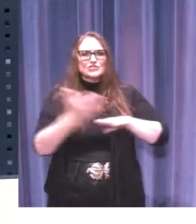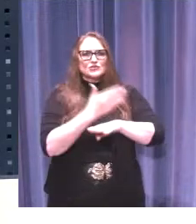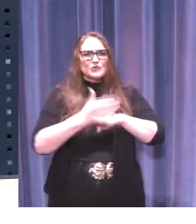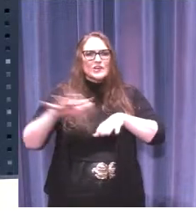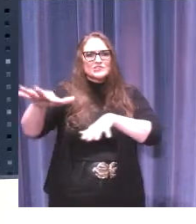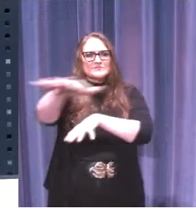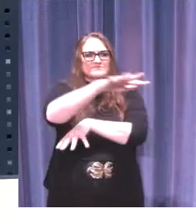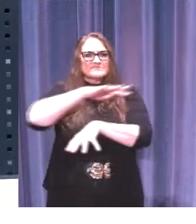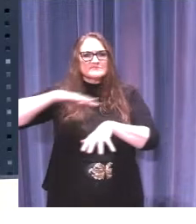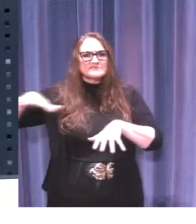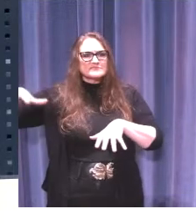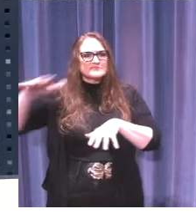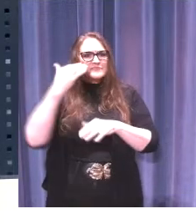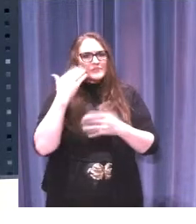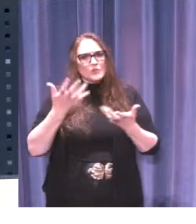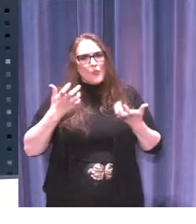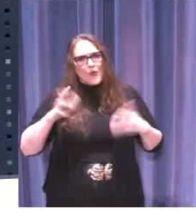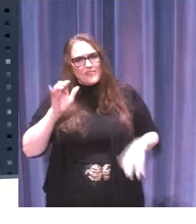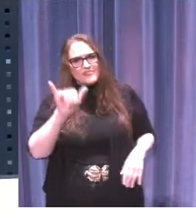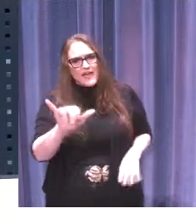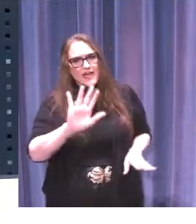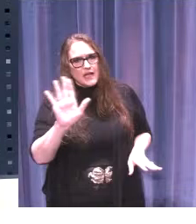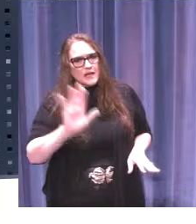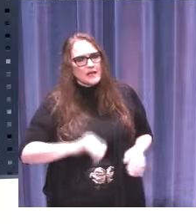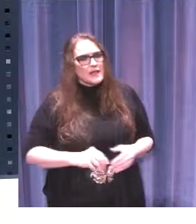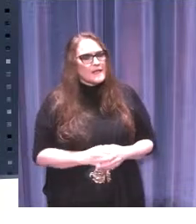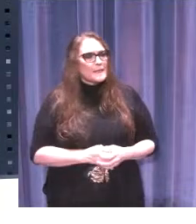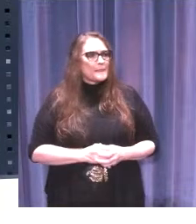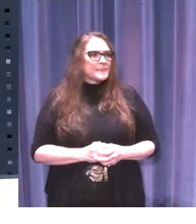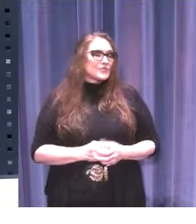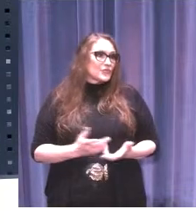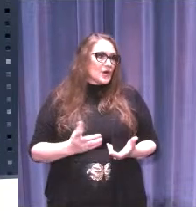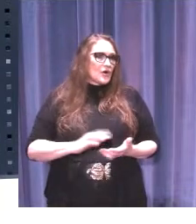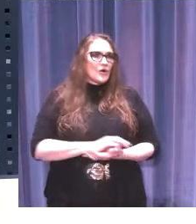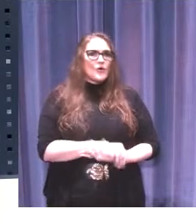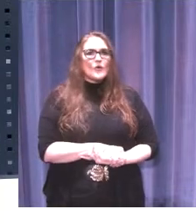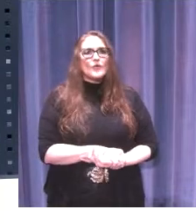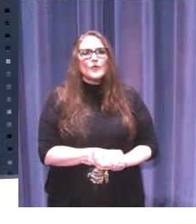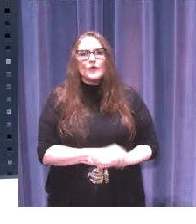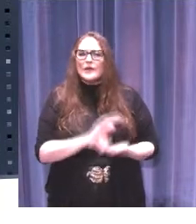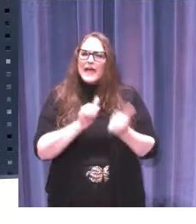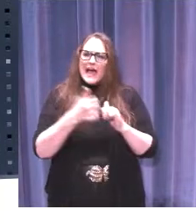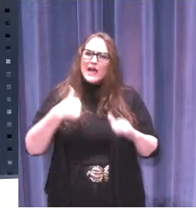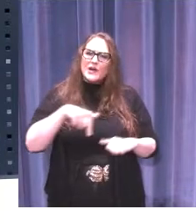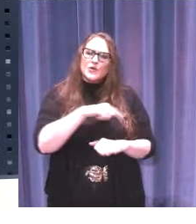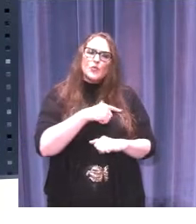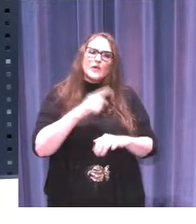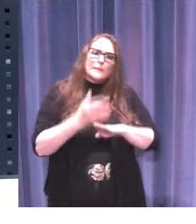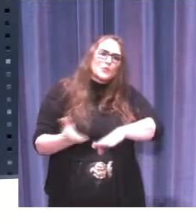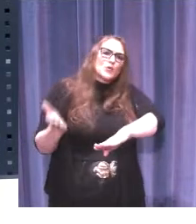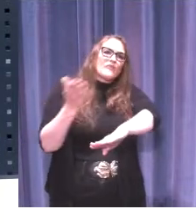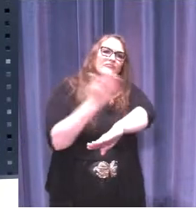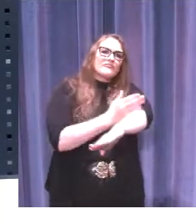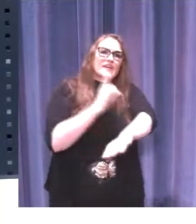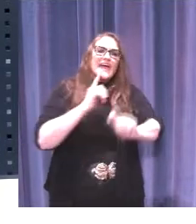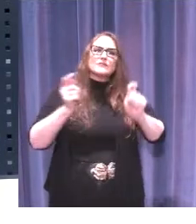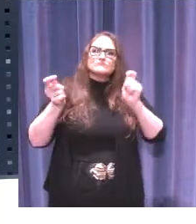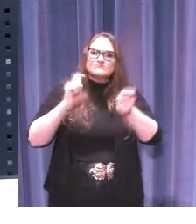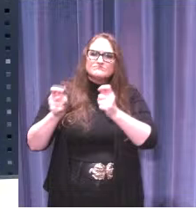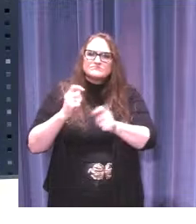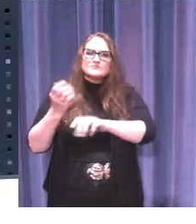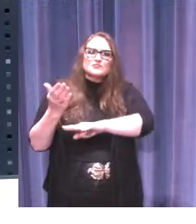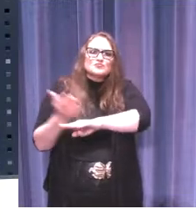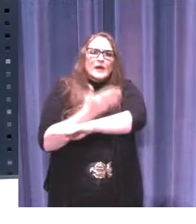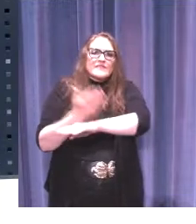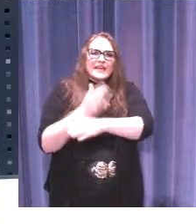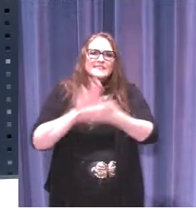zone, because we don't want that. And so, how do we improve and renovate the